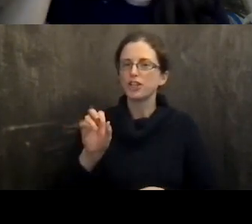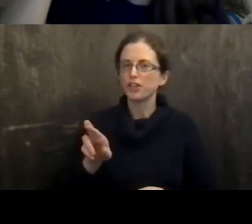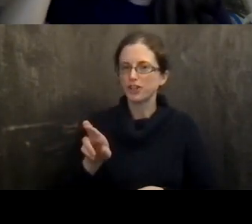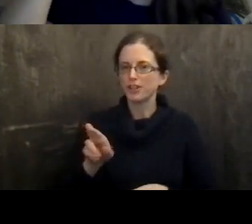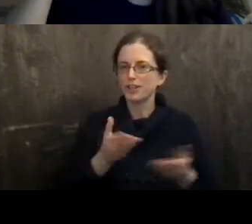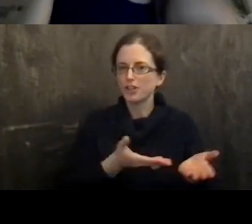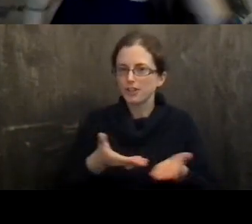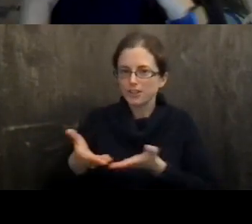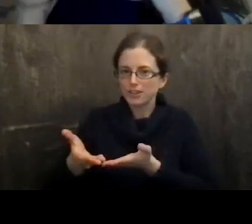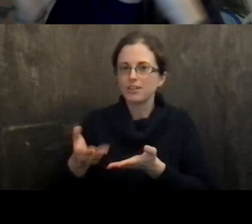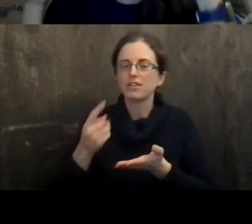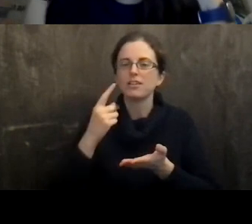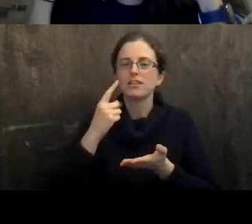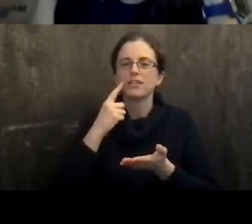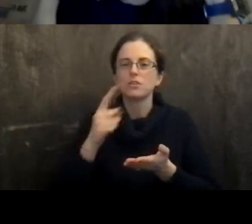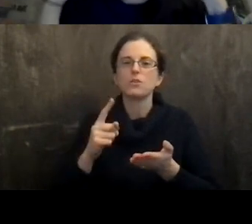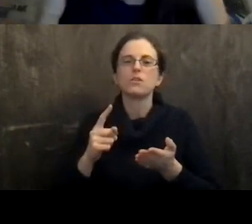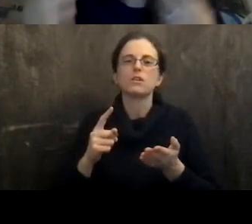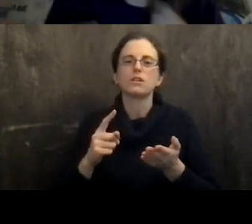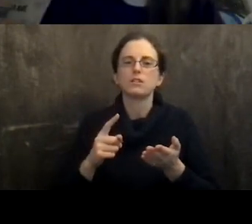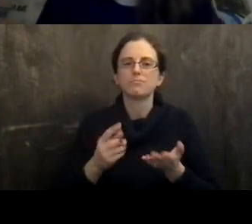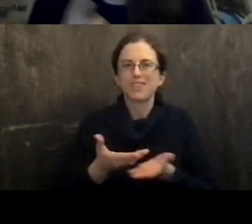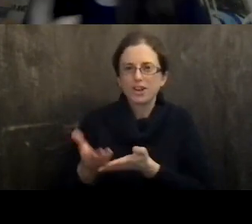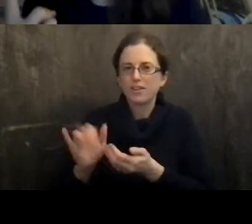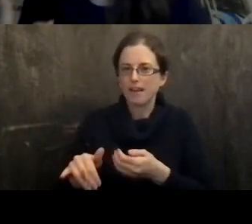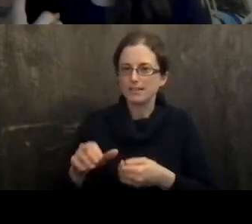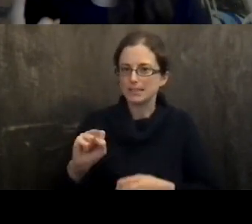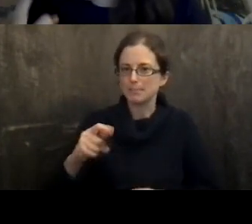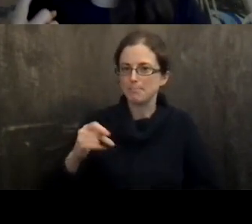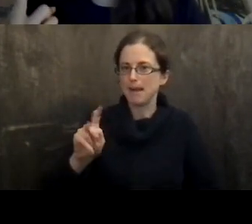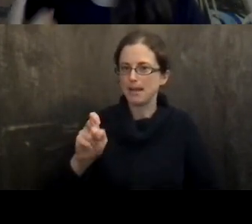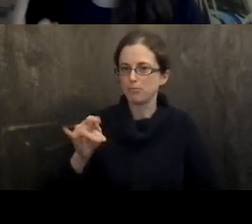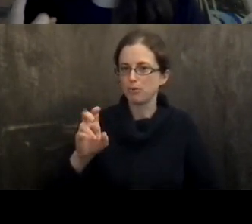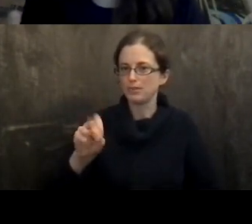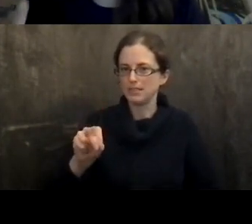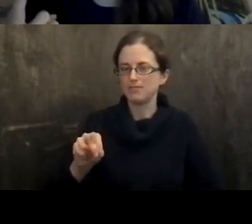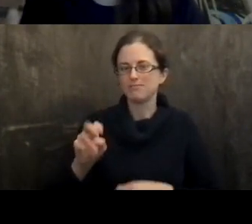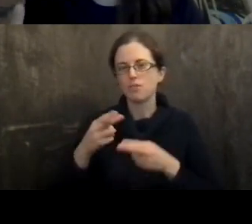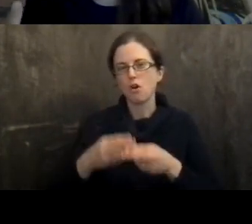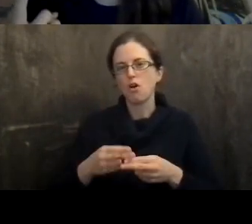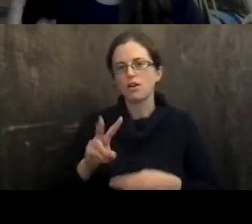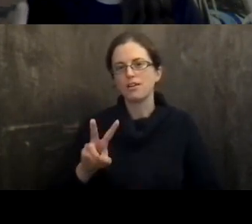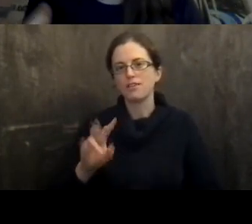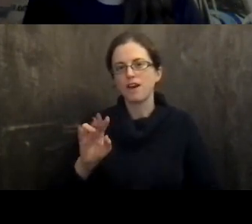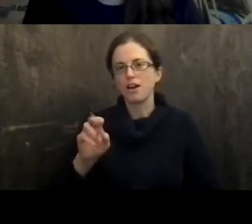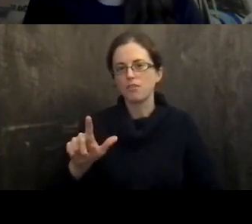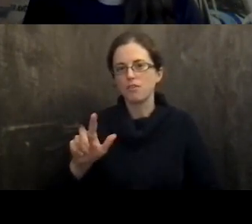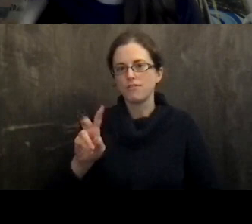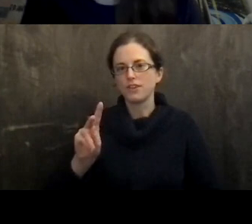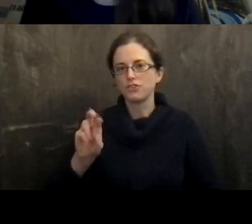protein. It's called the viral vector. It's marketed as a 1-dose vaccine for